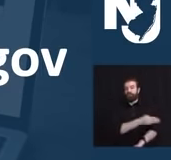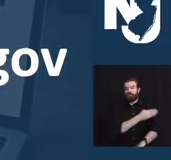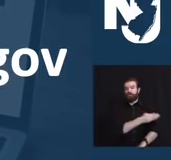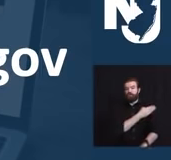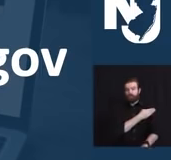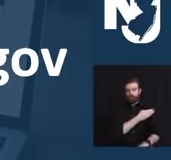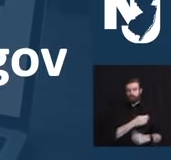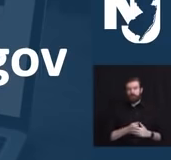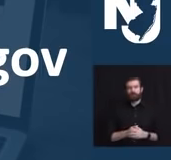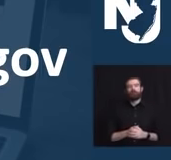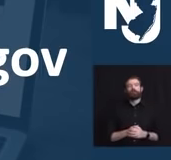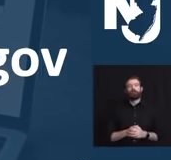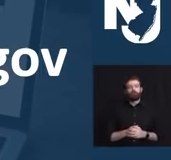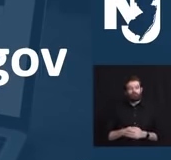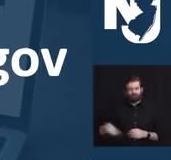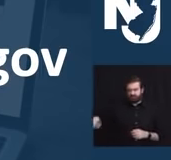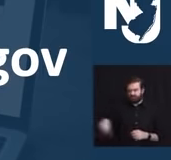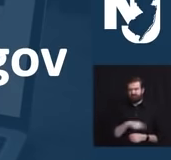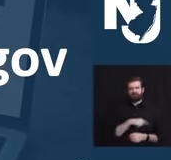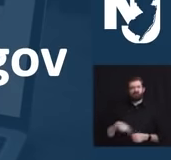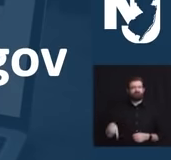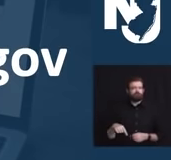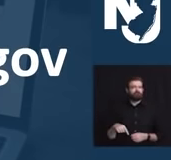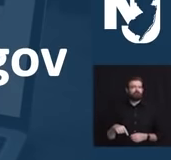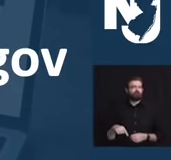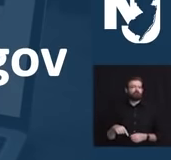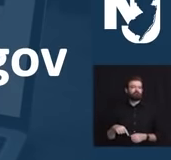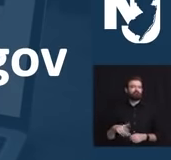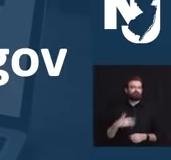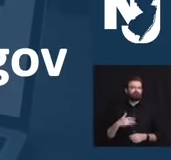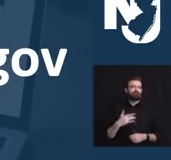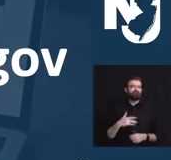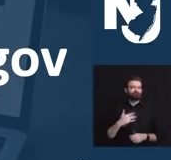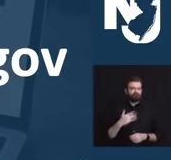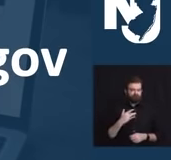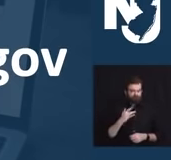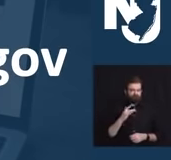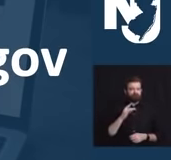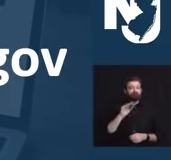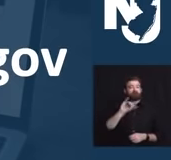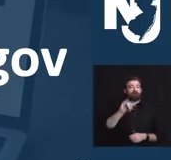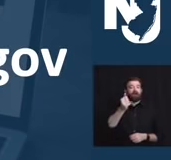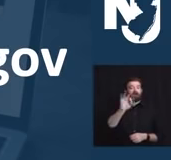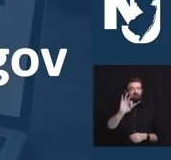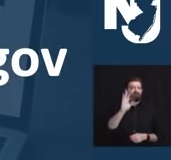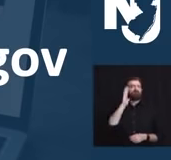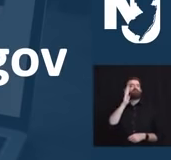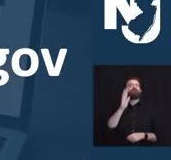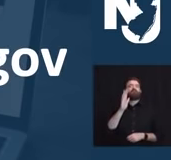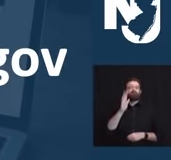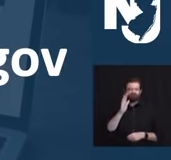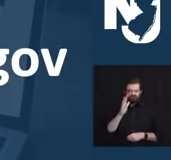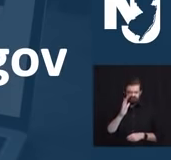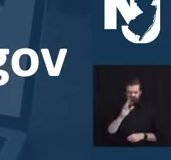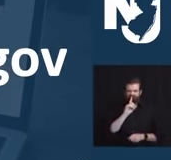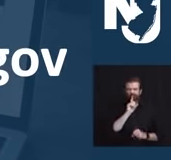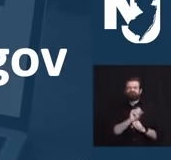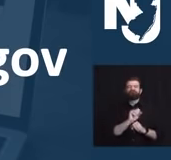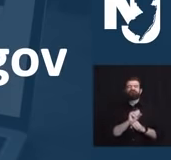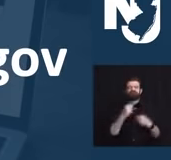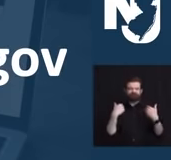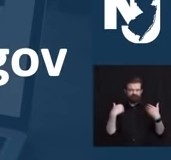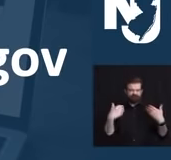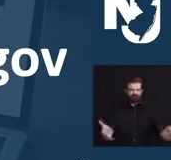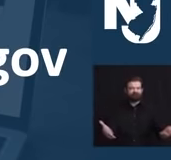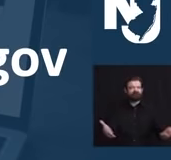May 19th target date with a bullseye. These are the most aggressive steps we have taken to reopen to